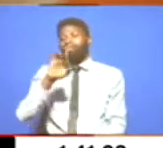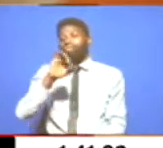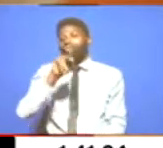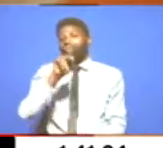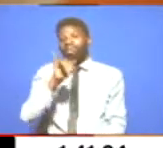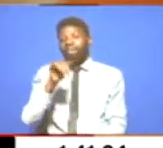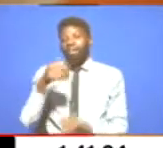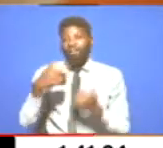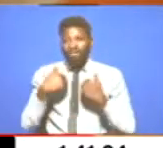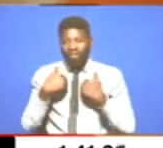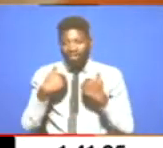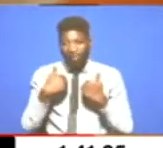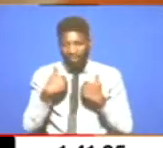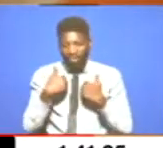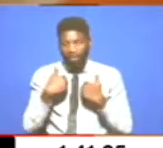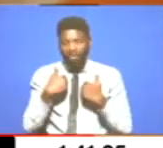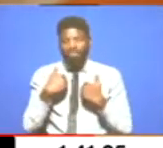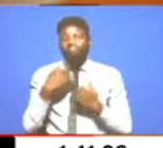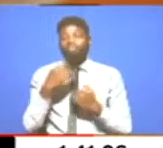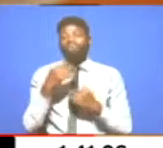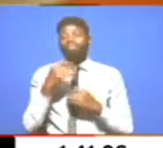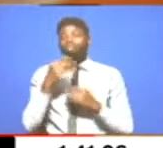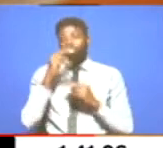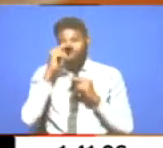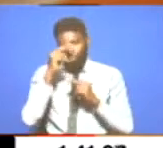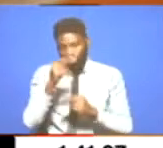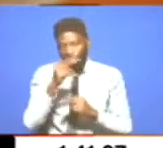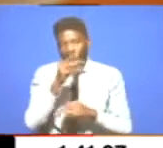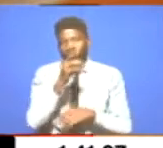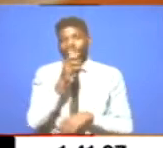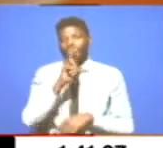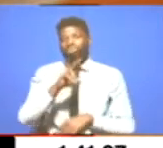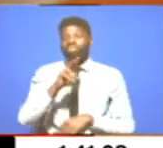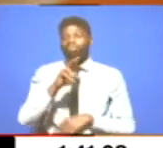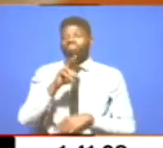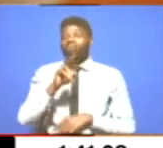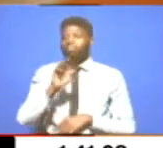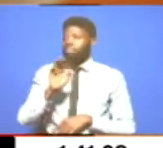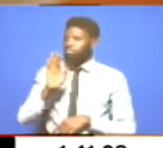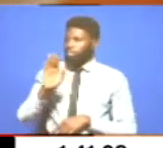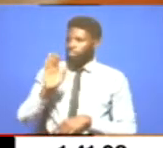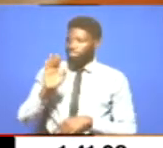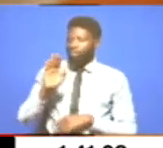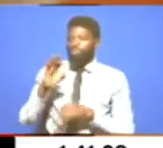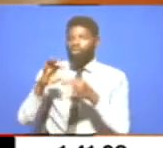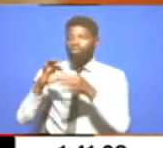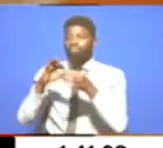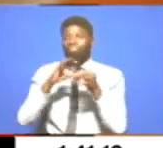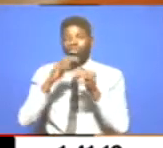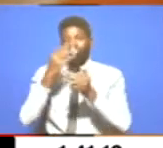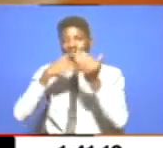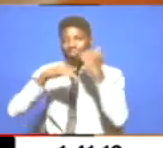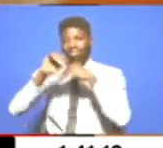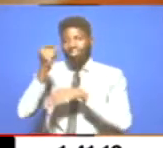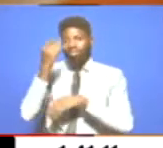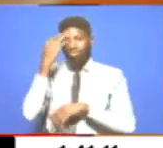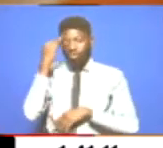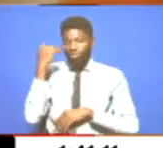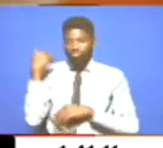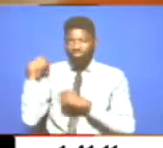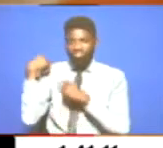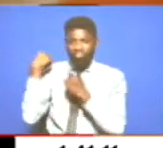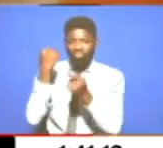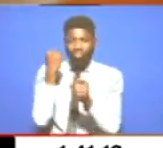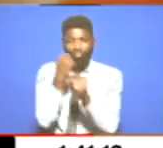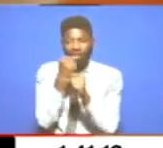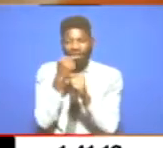of Humane Letters by the Cooperative University of Kenya. The award is based on the role he played in turning